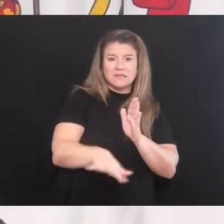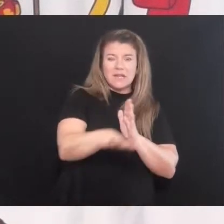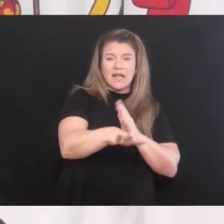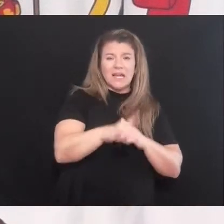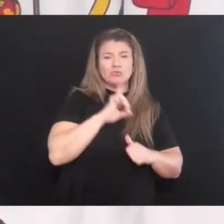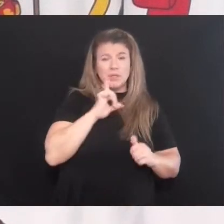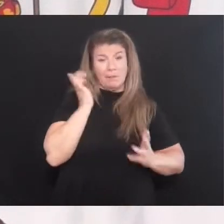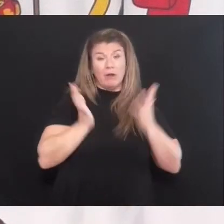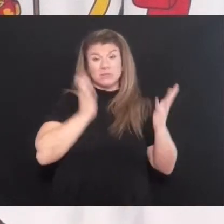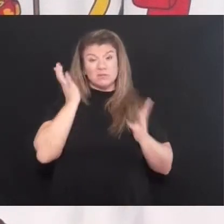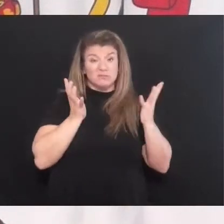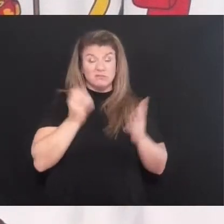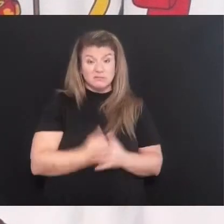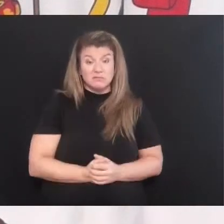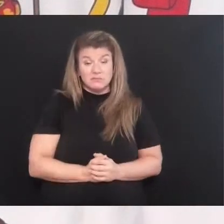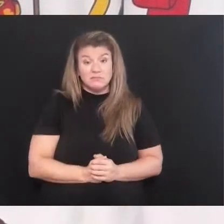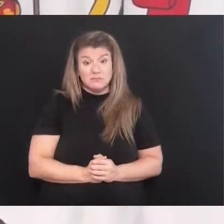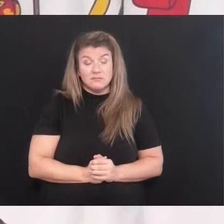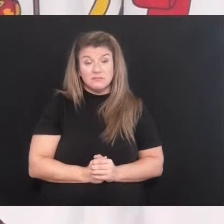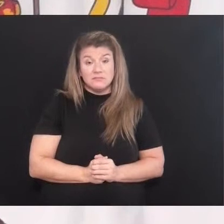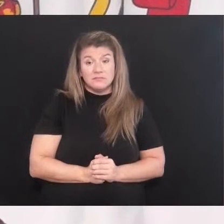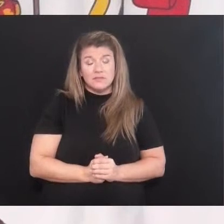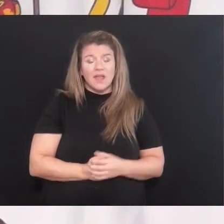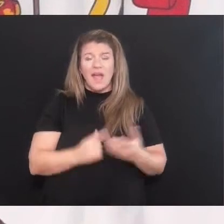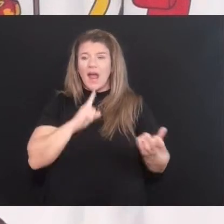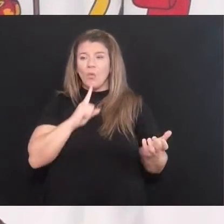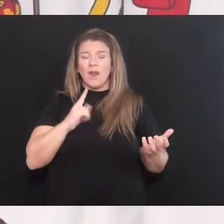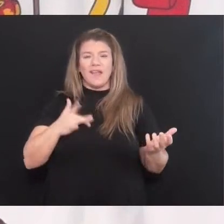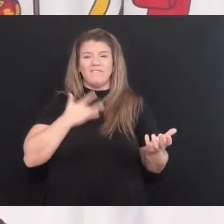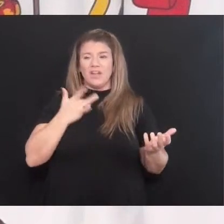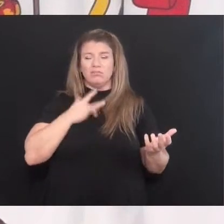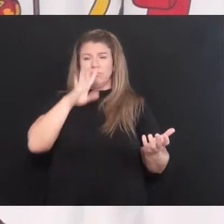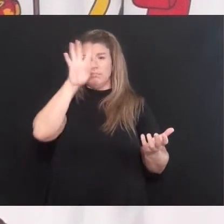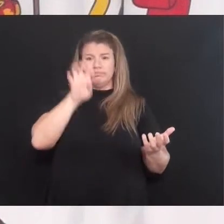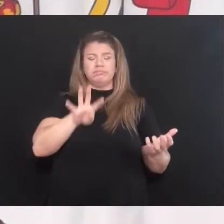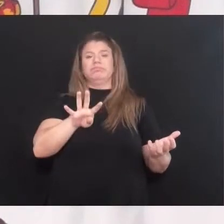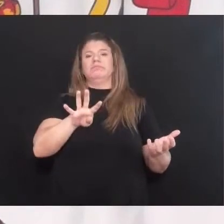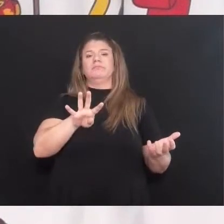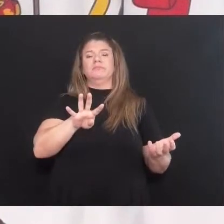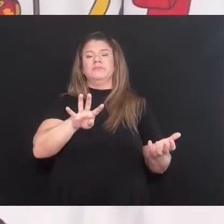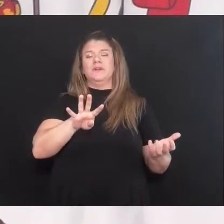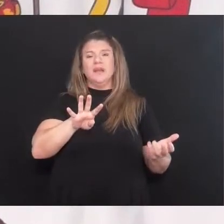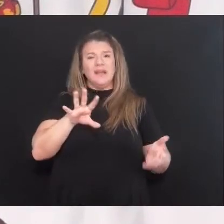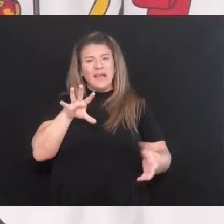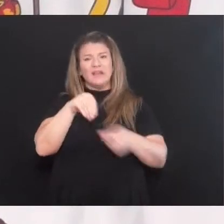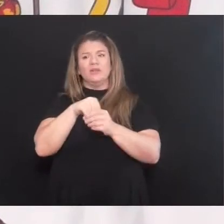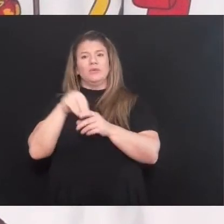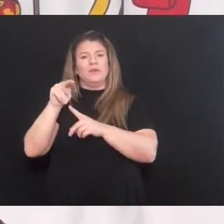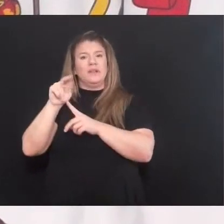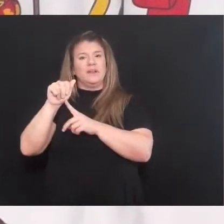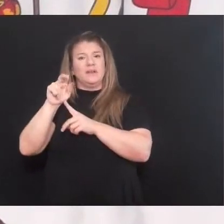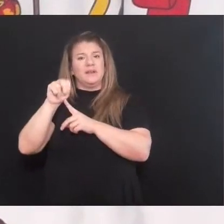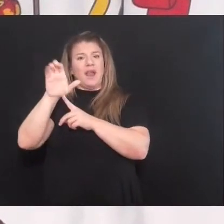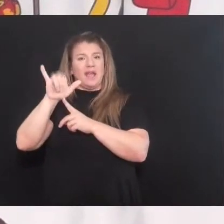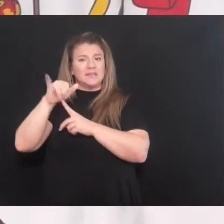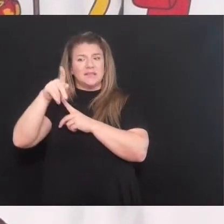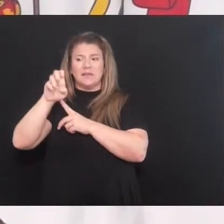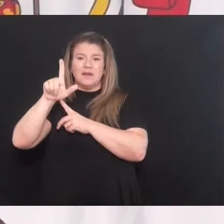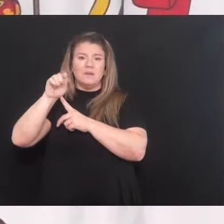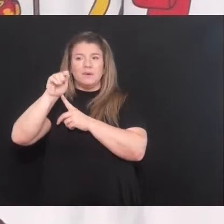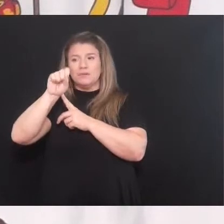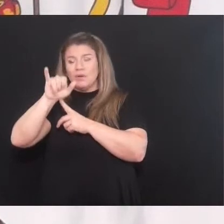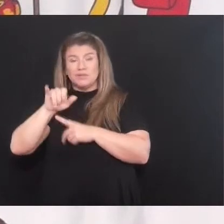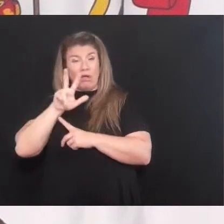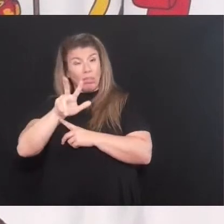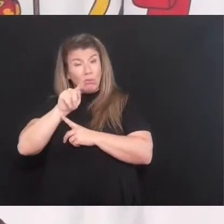and I'm really puzzled with what Nancy Pelosi is trying to do to us, you know, on a $3 trillion